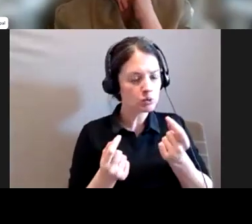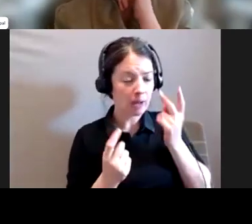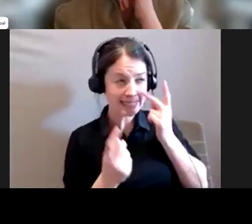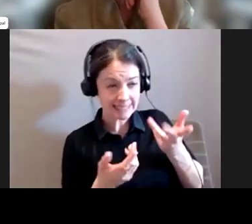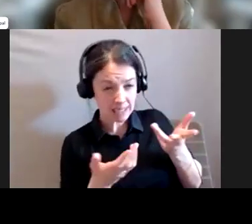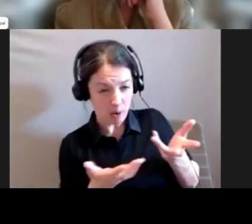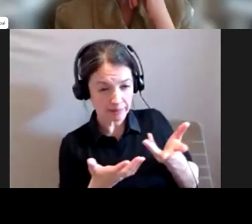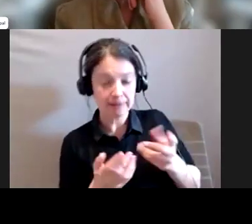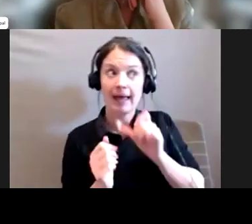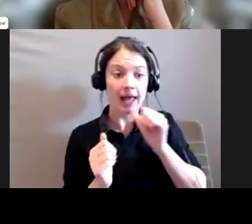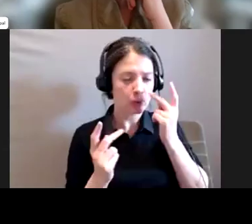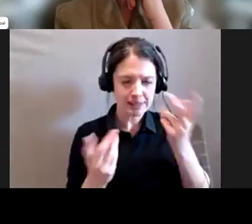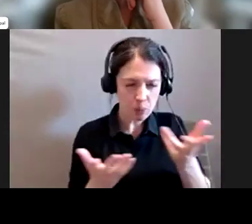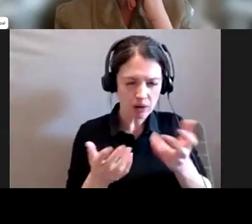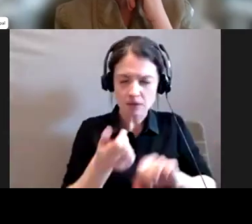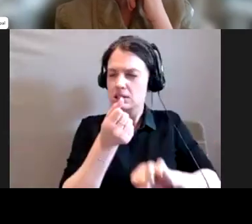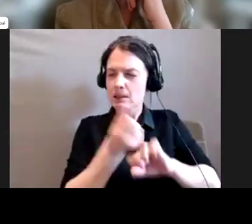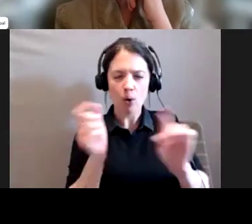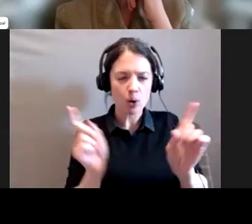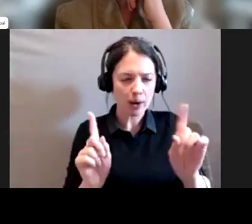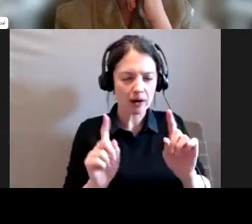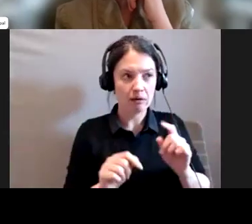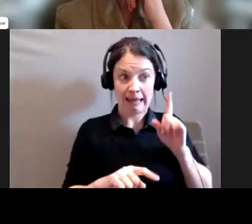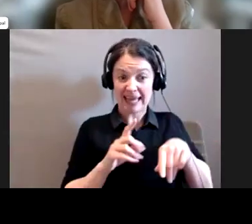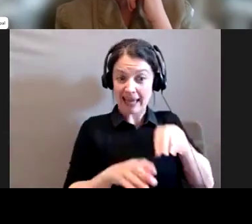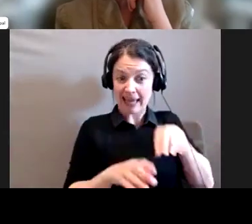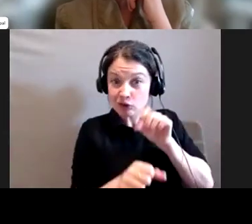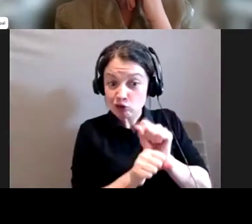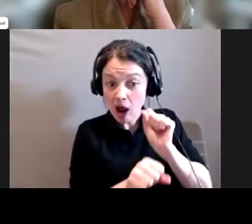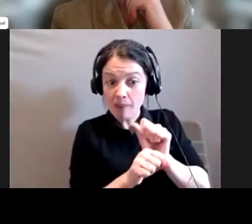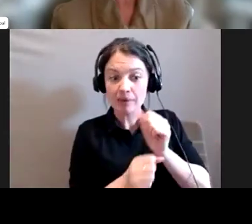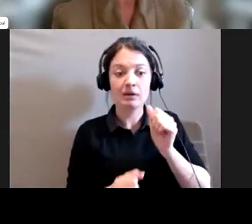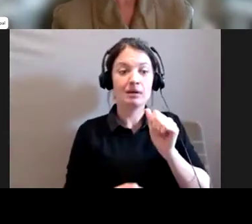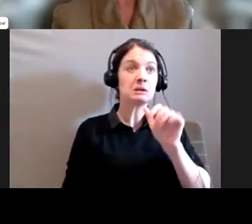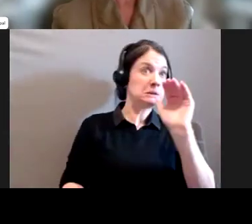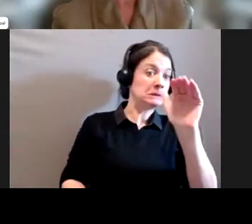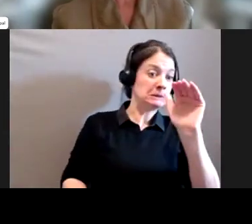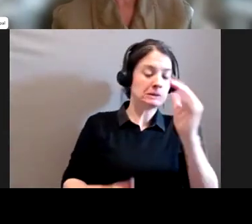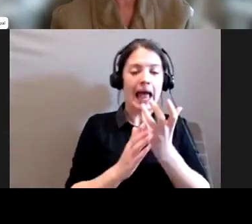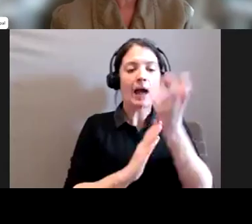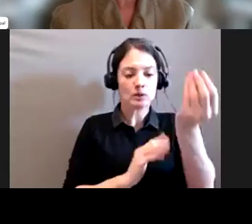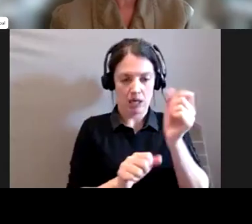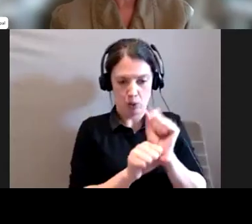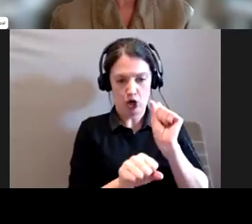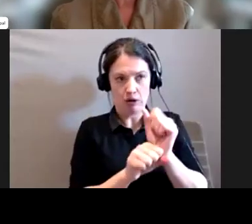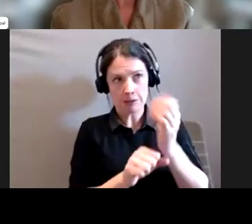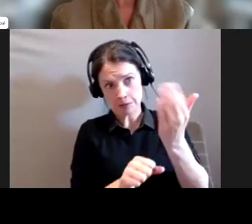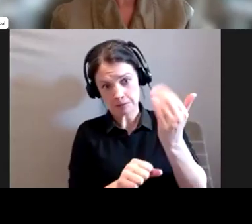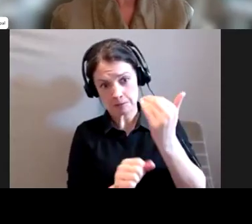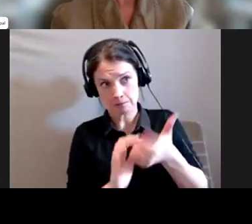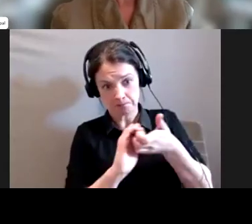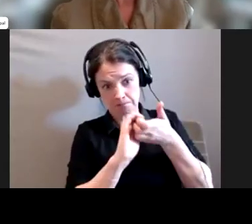And then, if you can't find something inside, then find somebody outside the setting to work with you and the